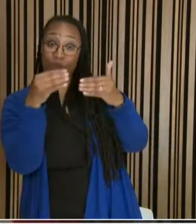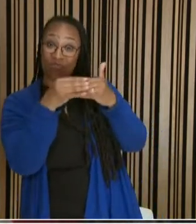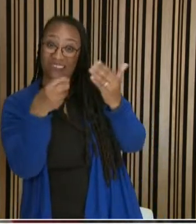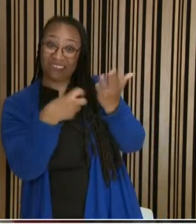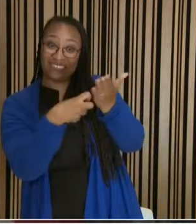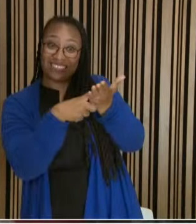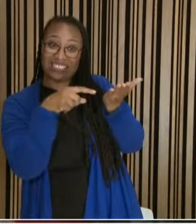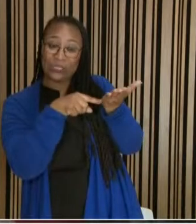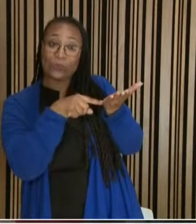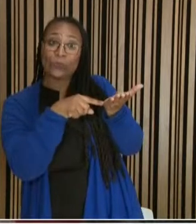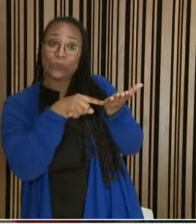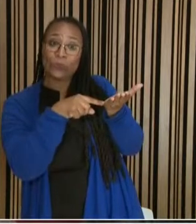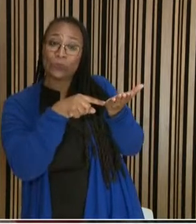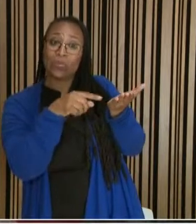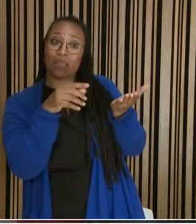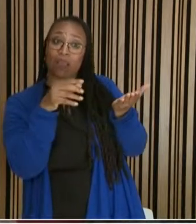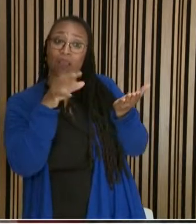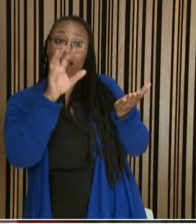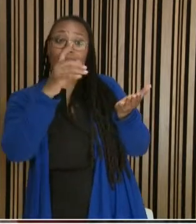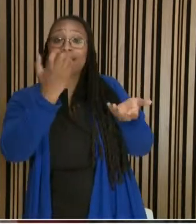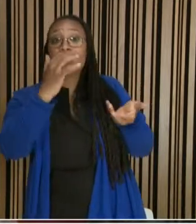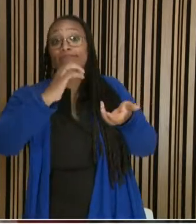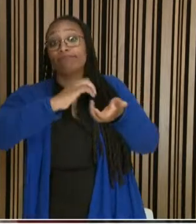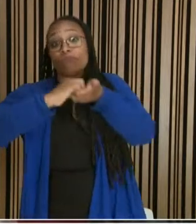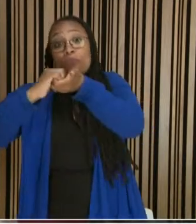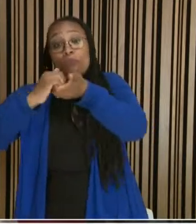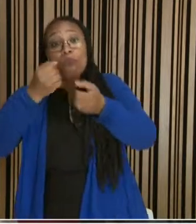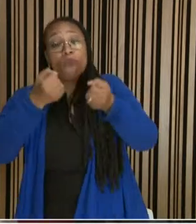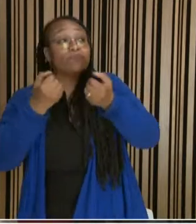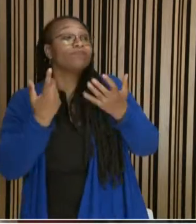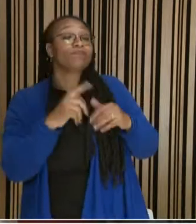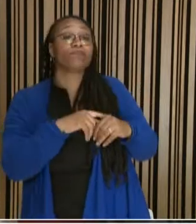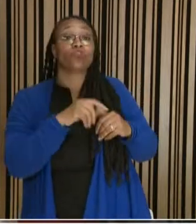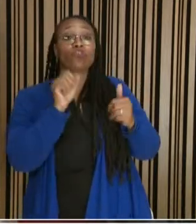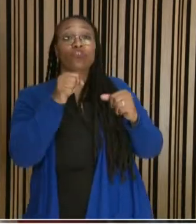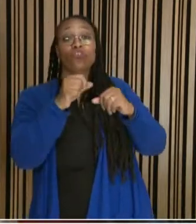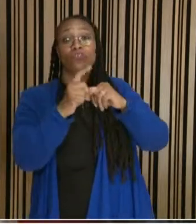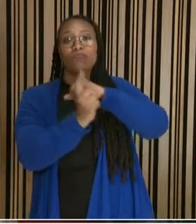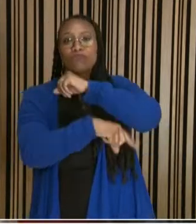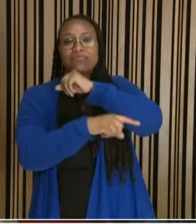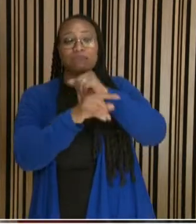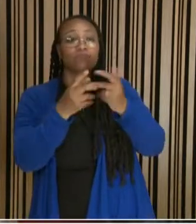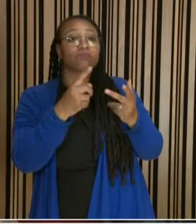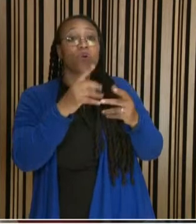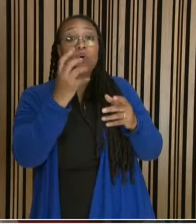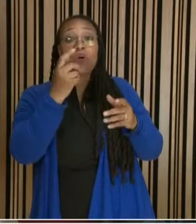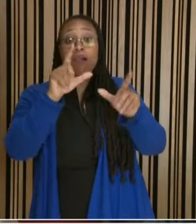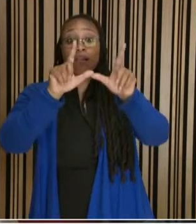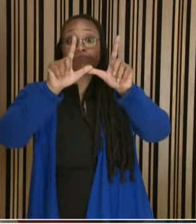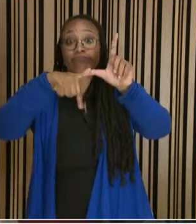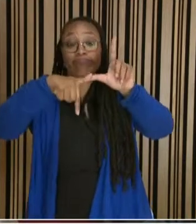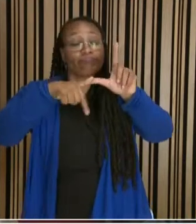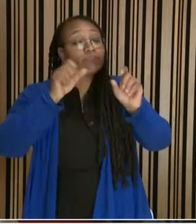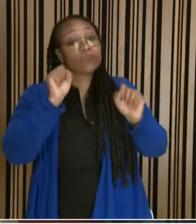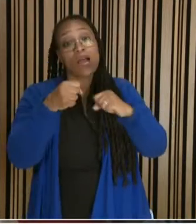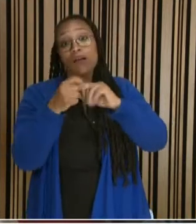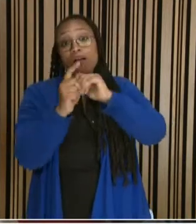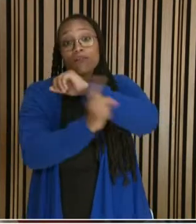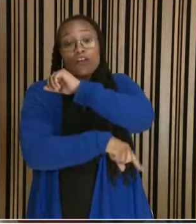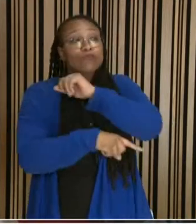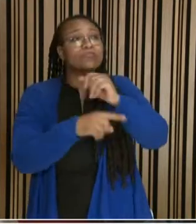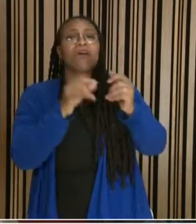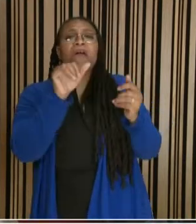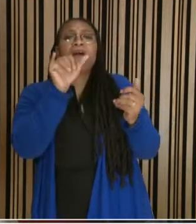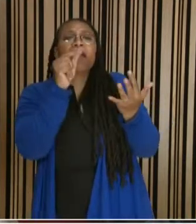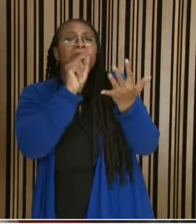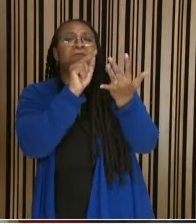car? Possibly. Could their driver's license be revoked? You know, I don't even know all the ways that happens.